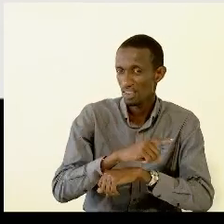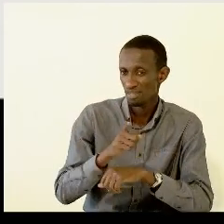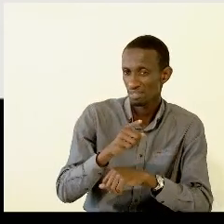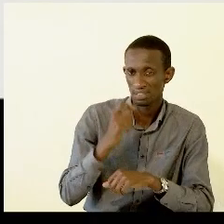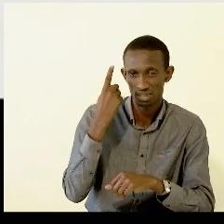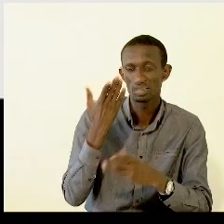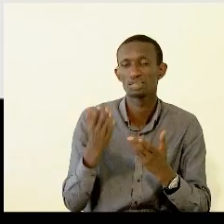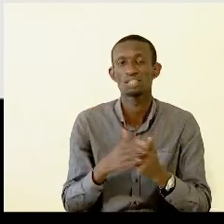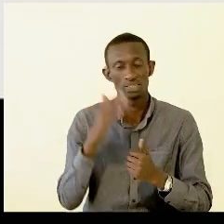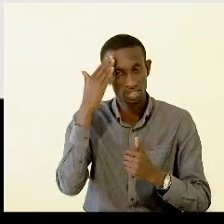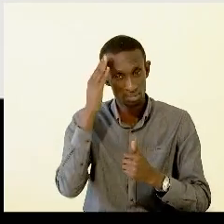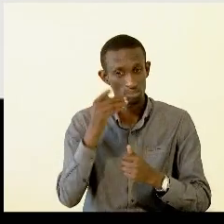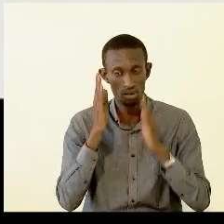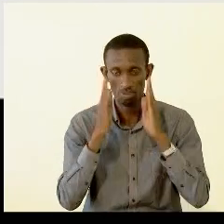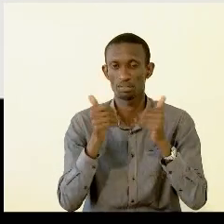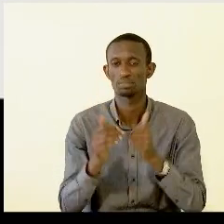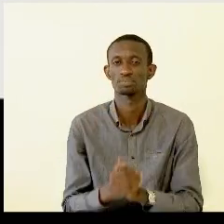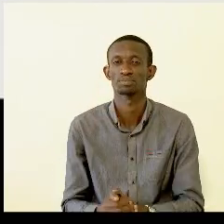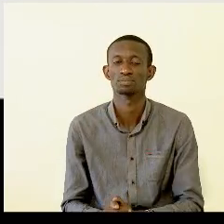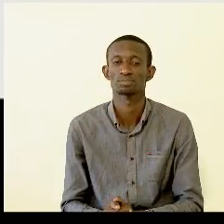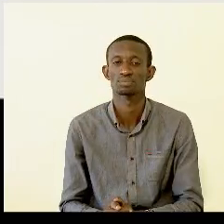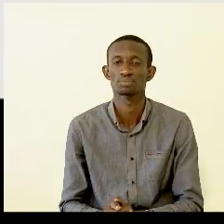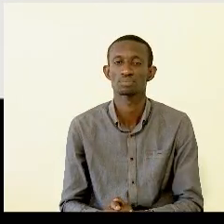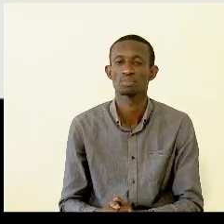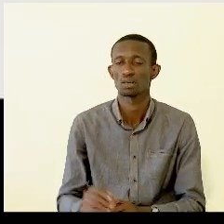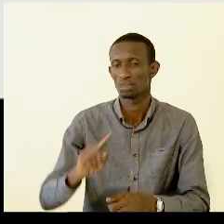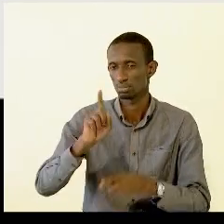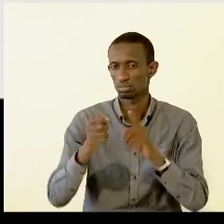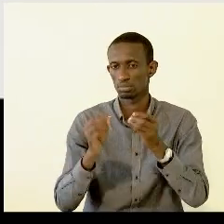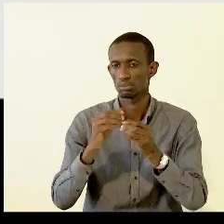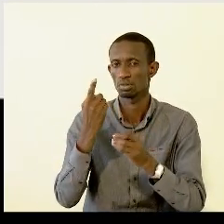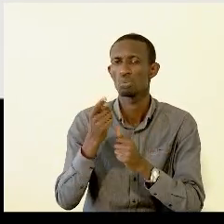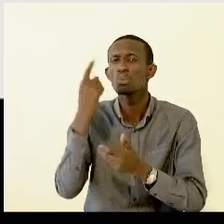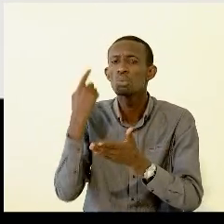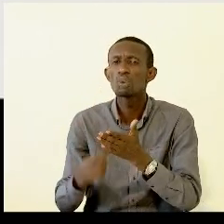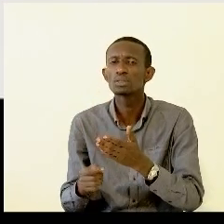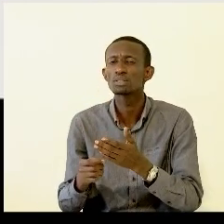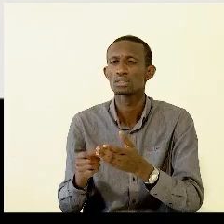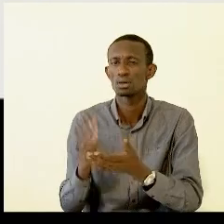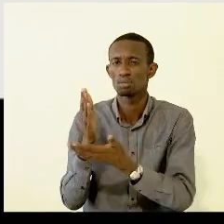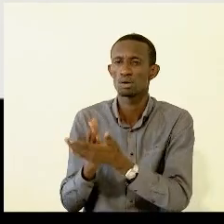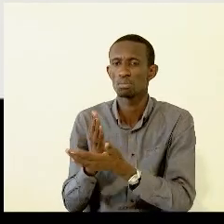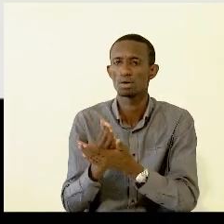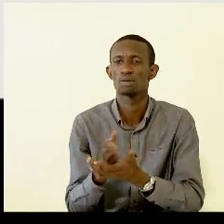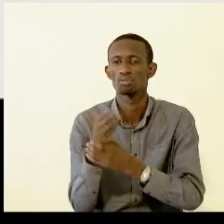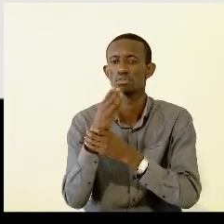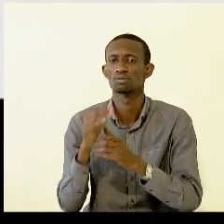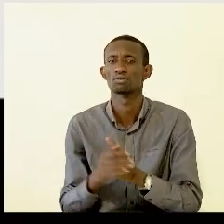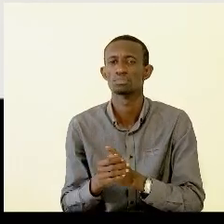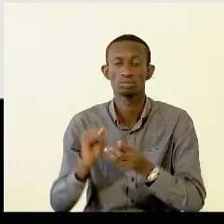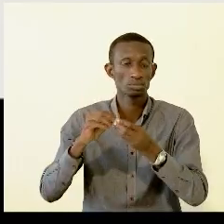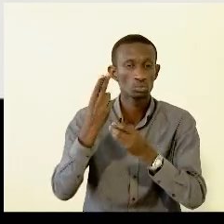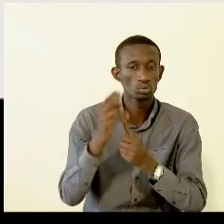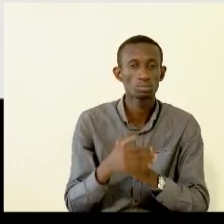I'm sure you have followed all the steps of the lesson. Question number 1, what are the main parts of a leaf? Question